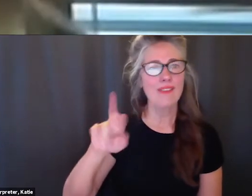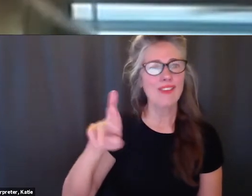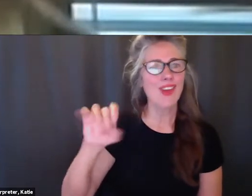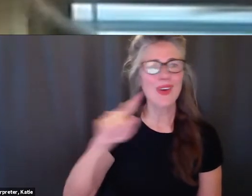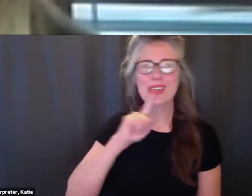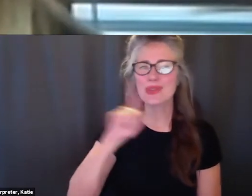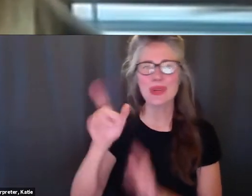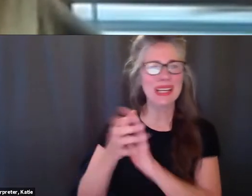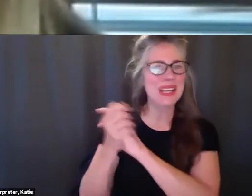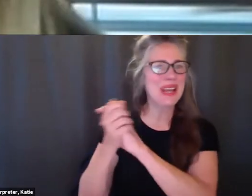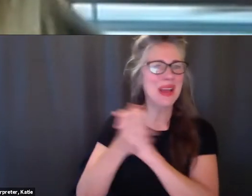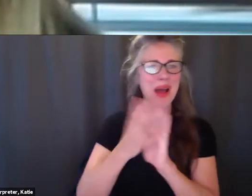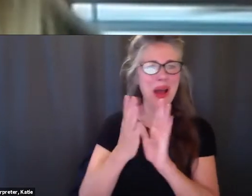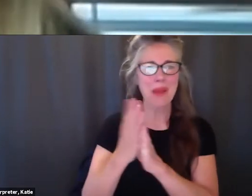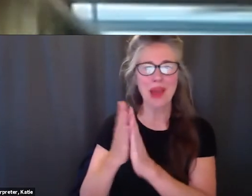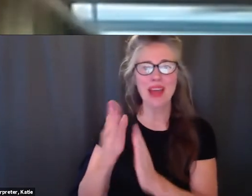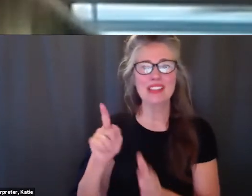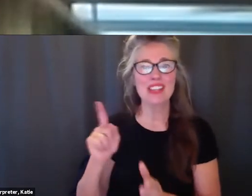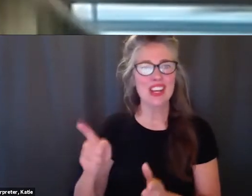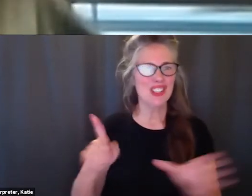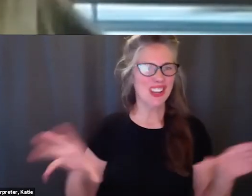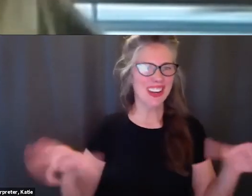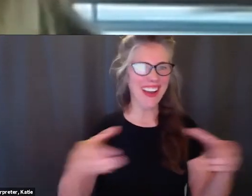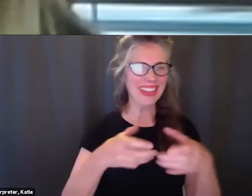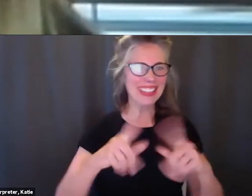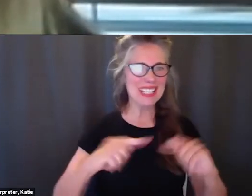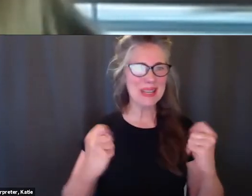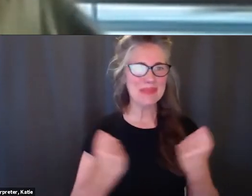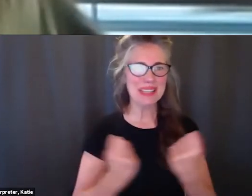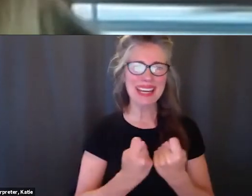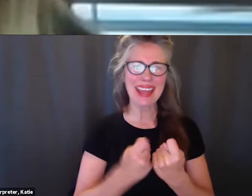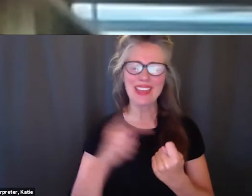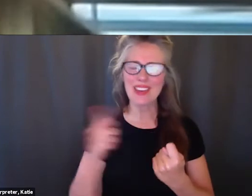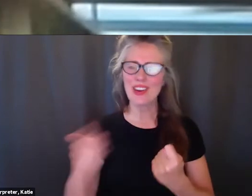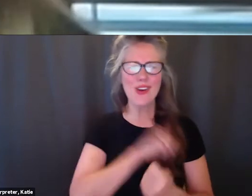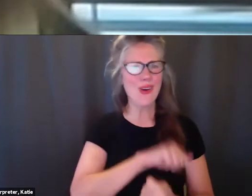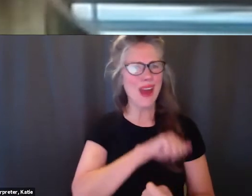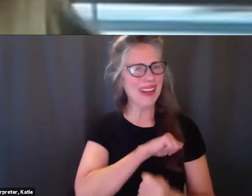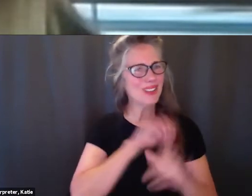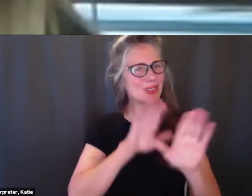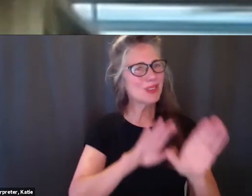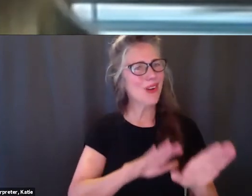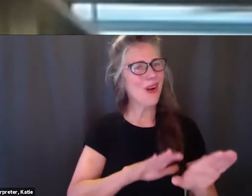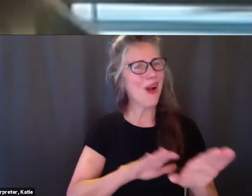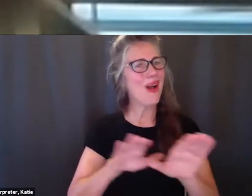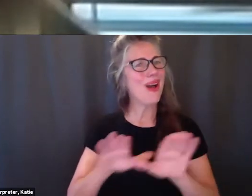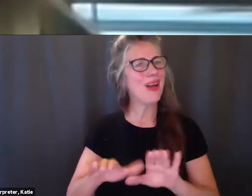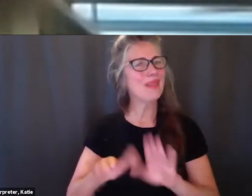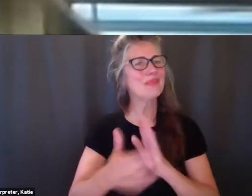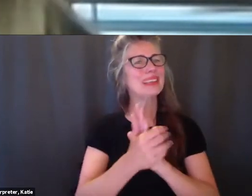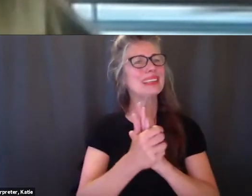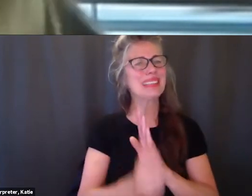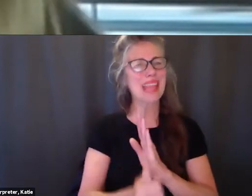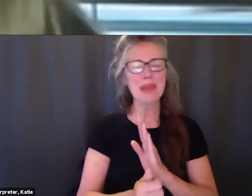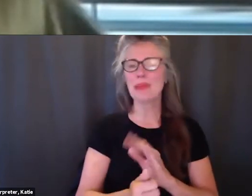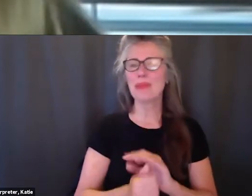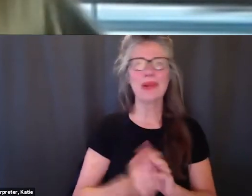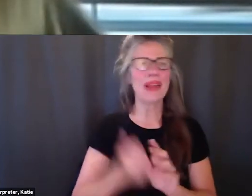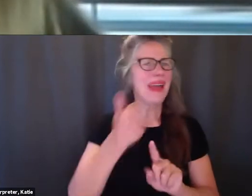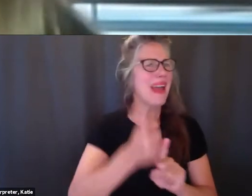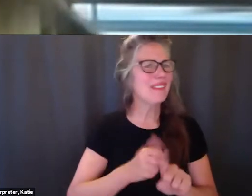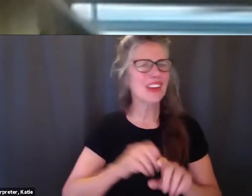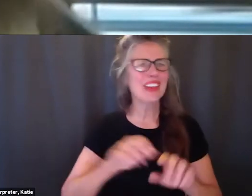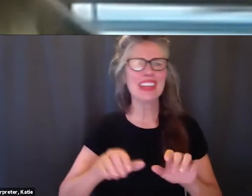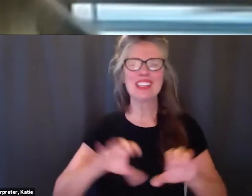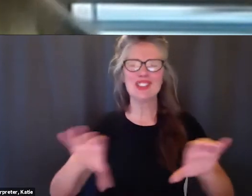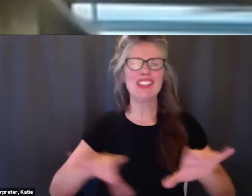applause for gathering our team together, always remaining calm. She's so capable and competent in everything she